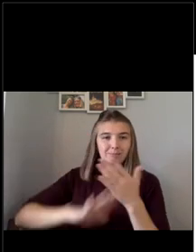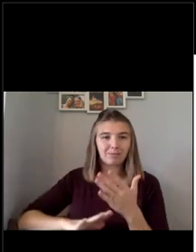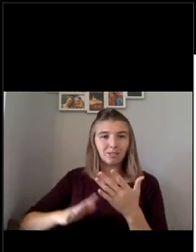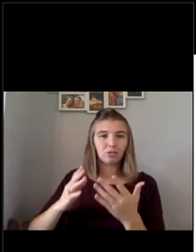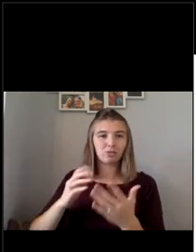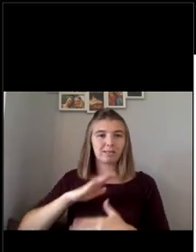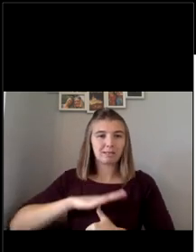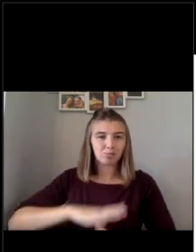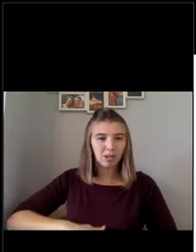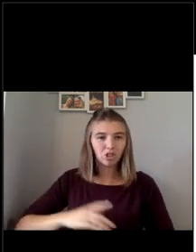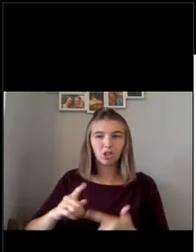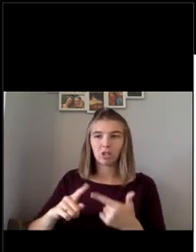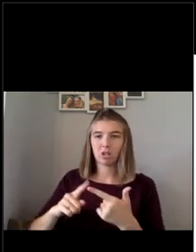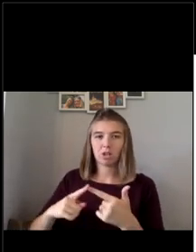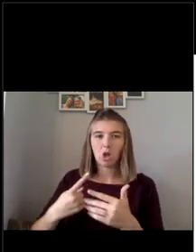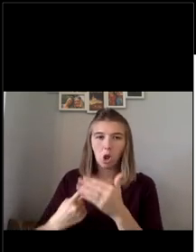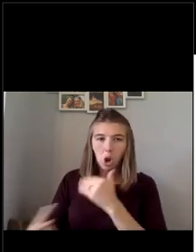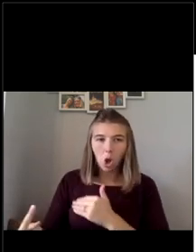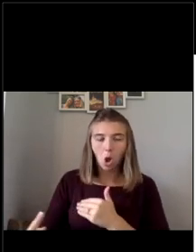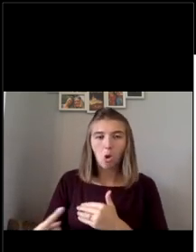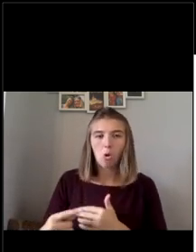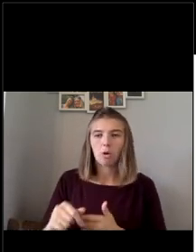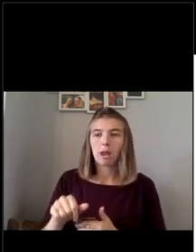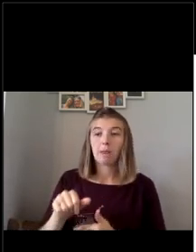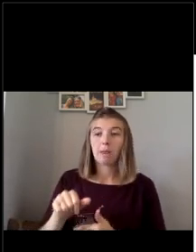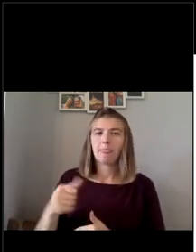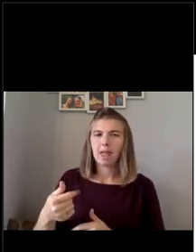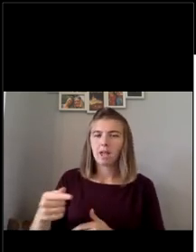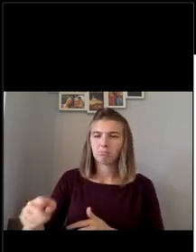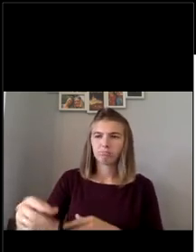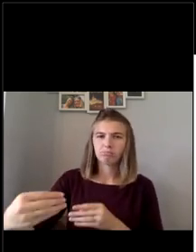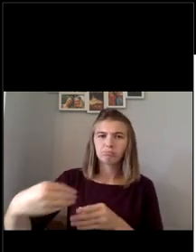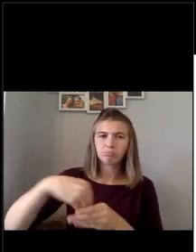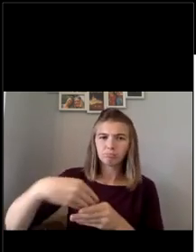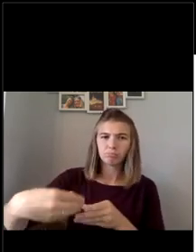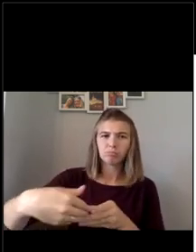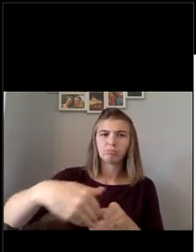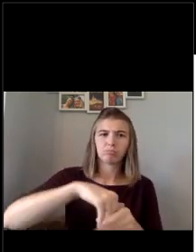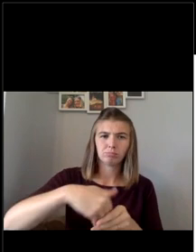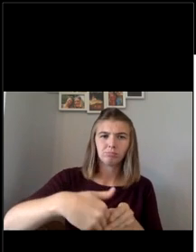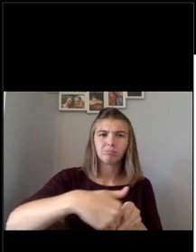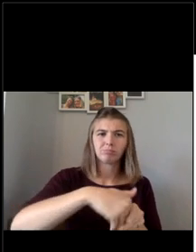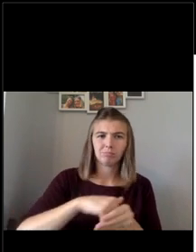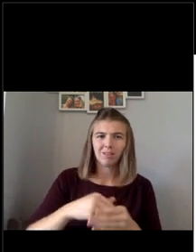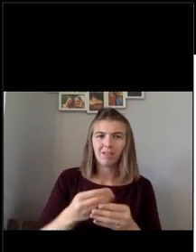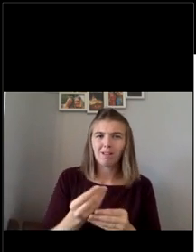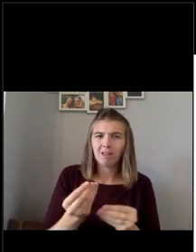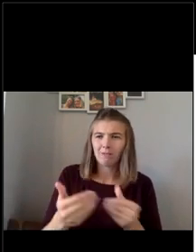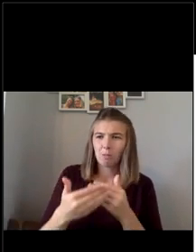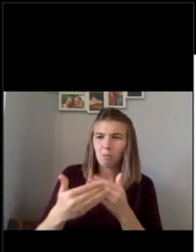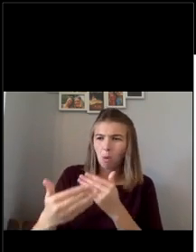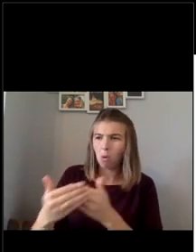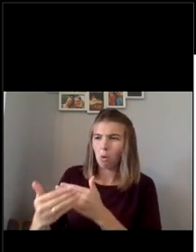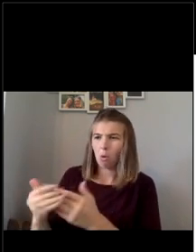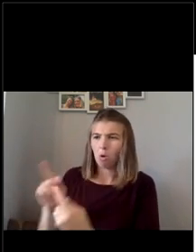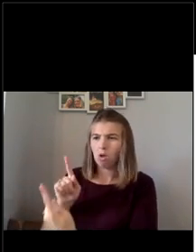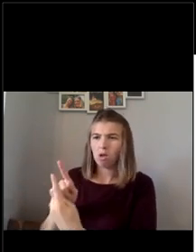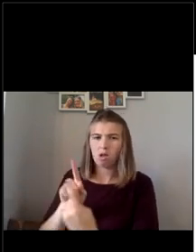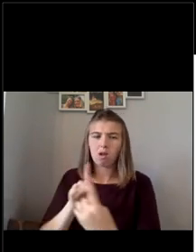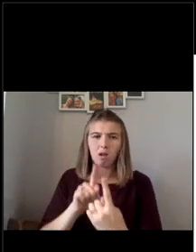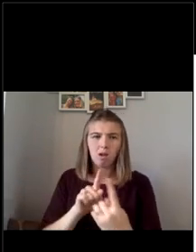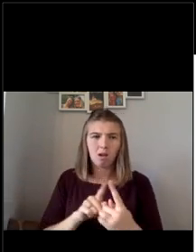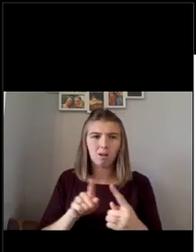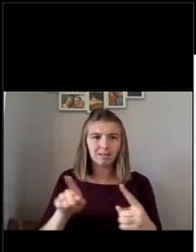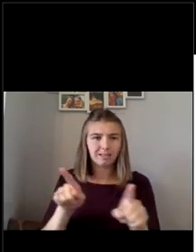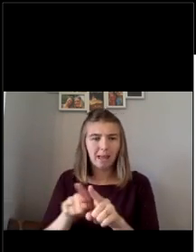academia. And then a couple other people joined the conversation as well. And it was the first time I